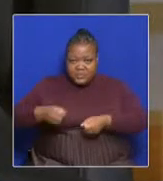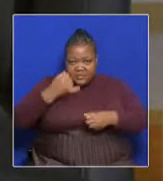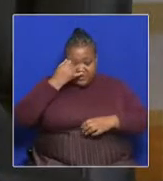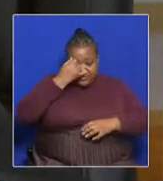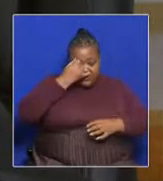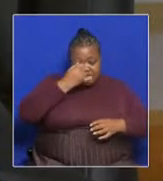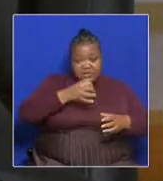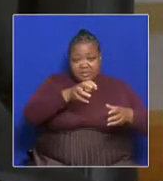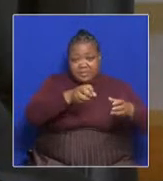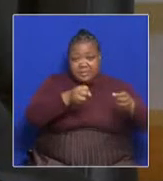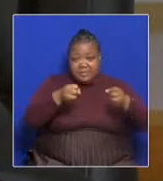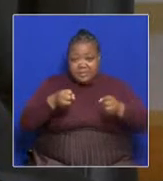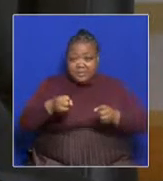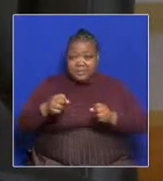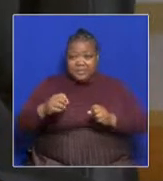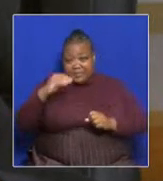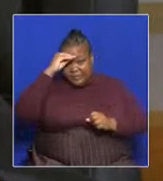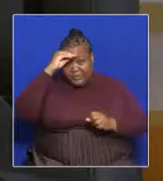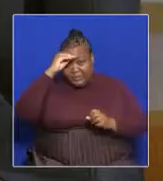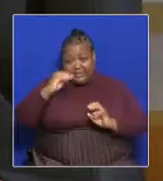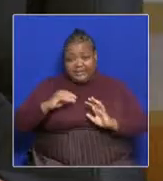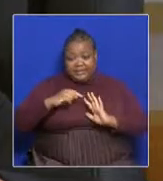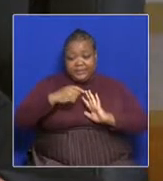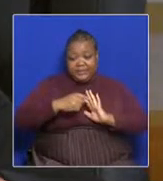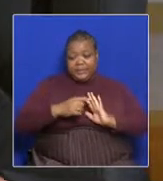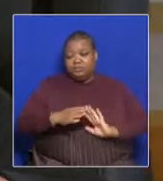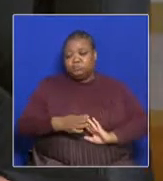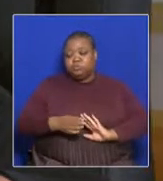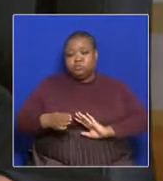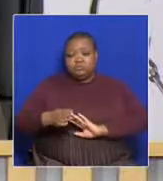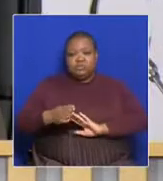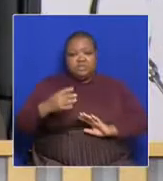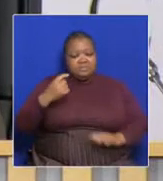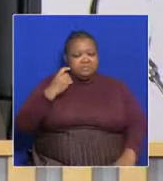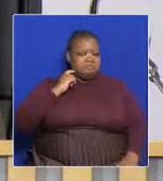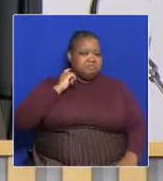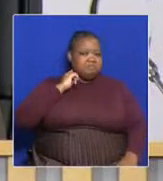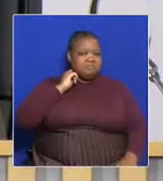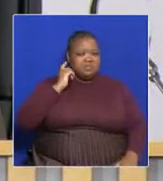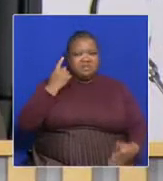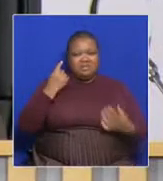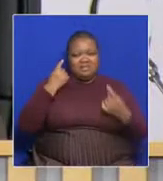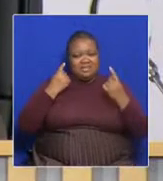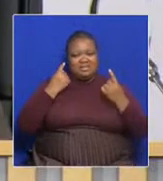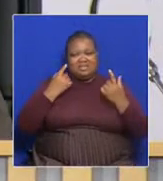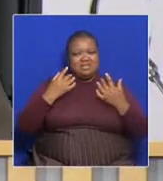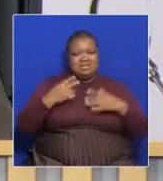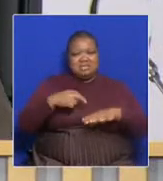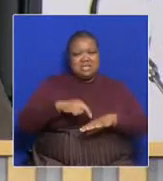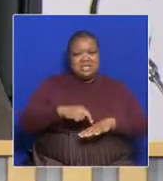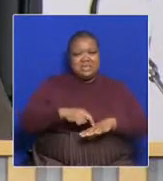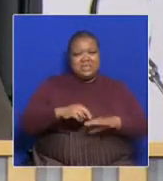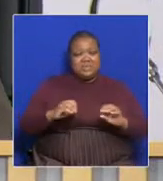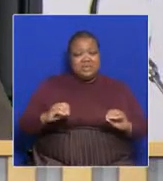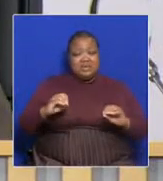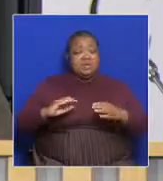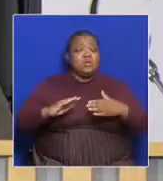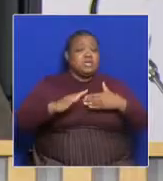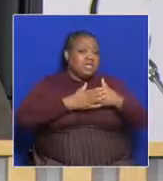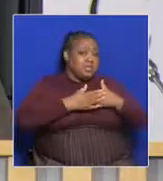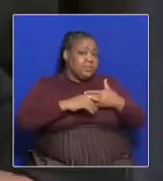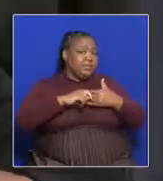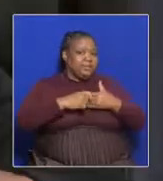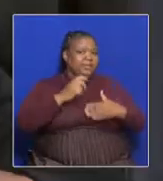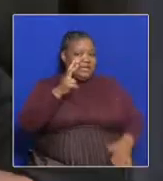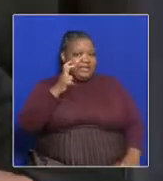So in my mind, there was no need, but it seems like we did seal it. But I hear what you're saying. Is there